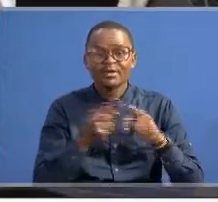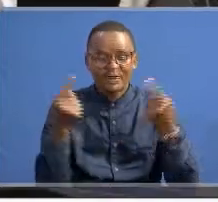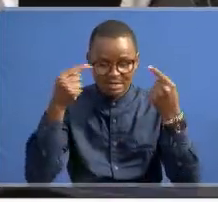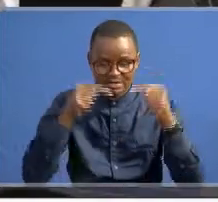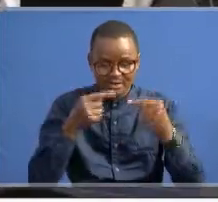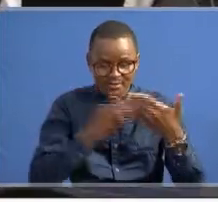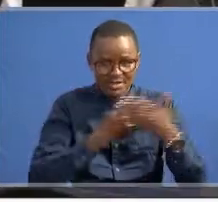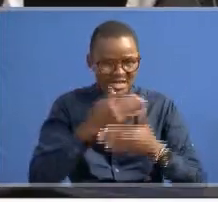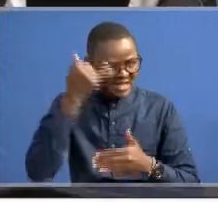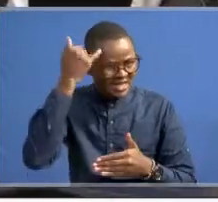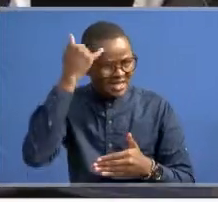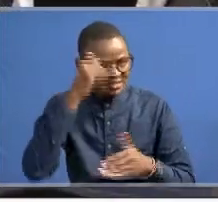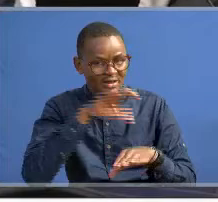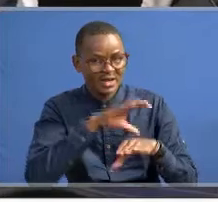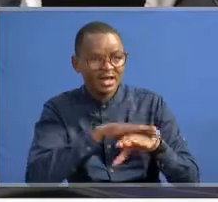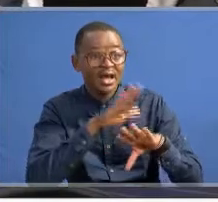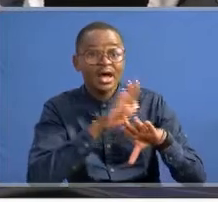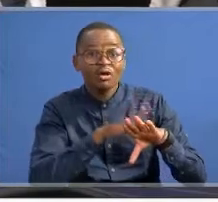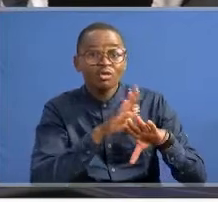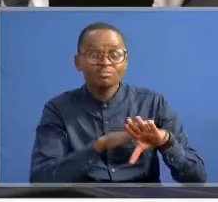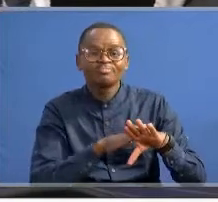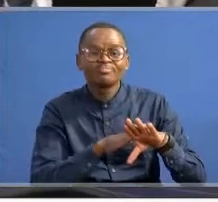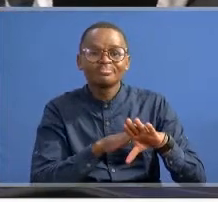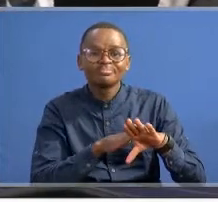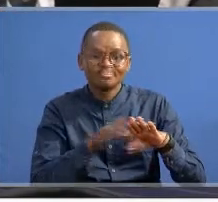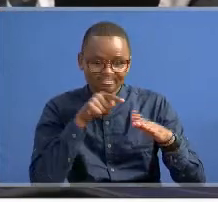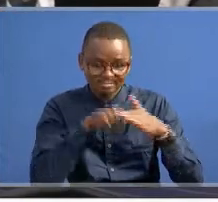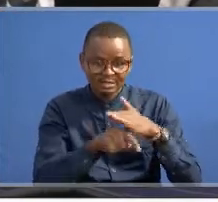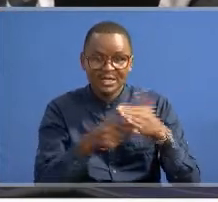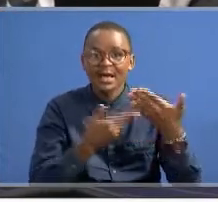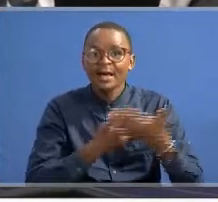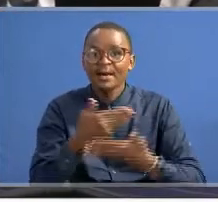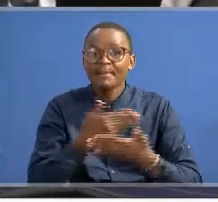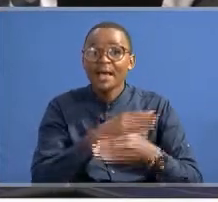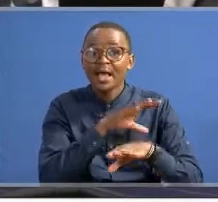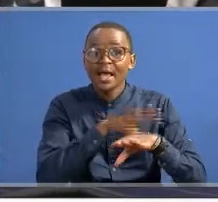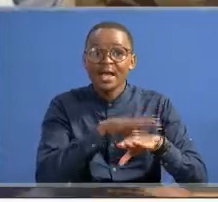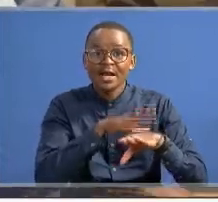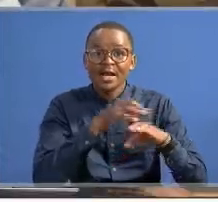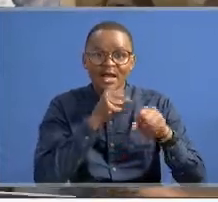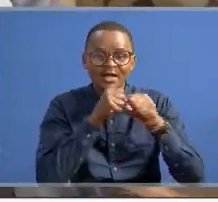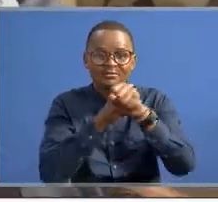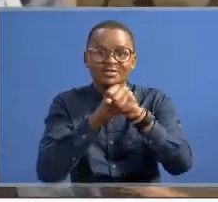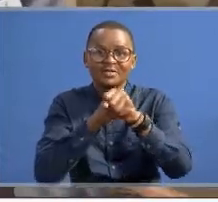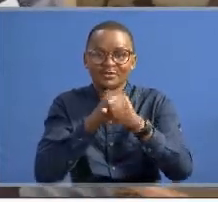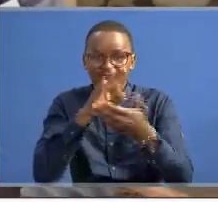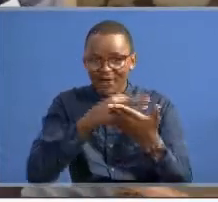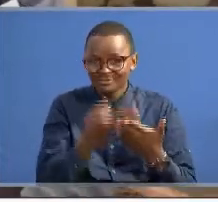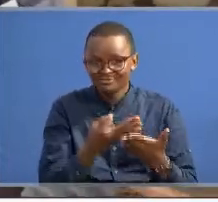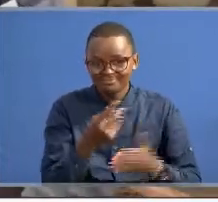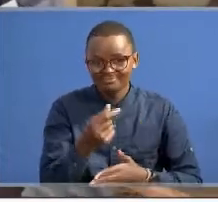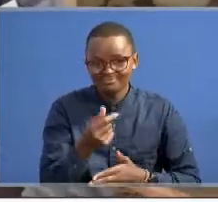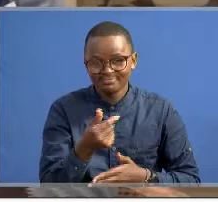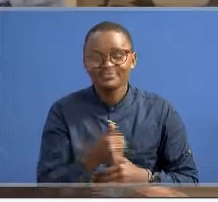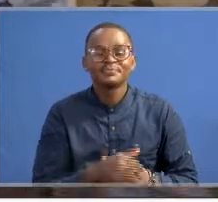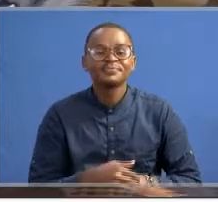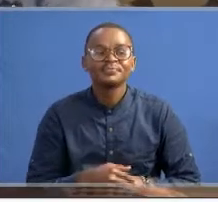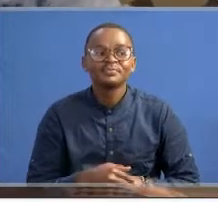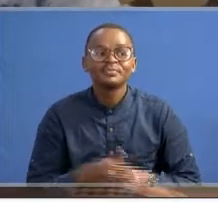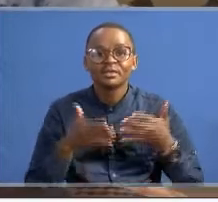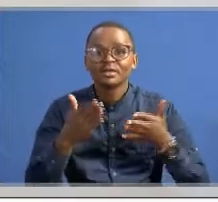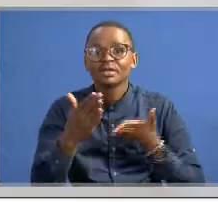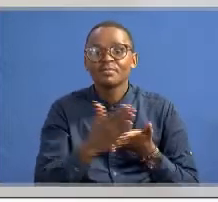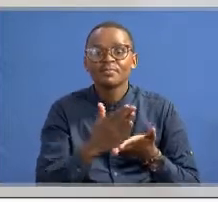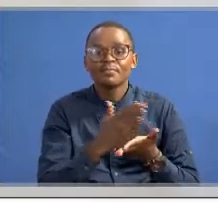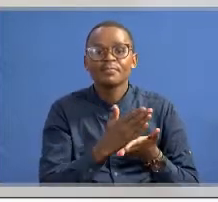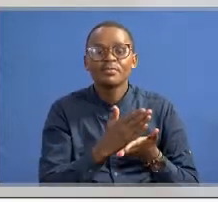business ideas will get a good platform to channel their businesses and get funded. And this